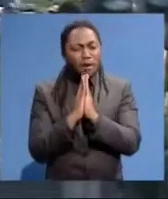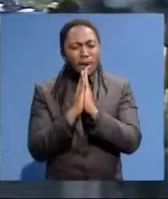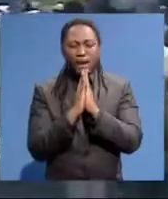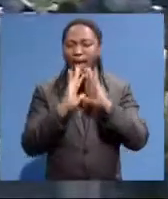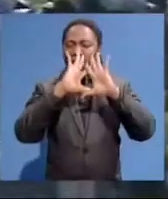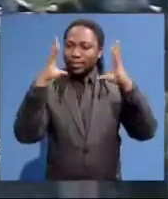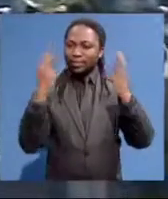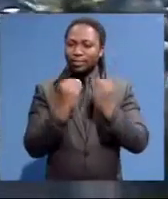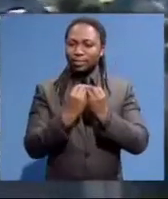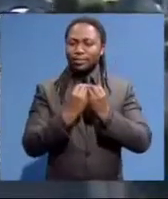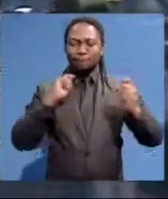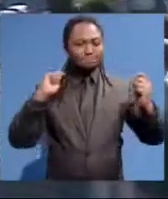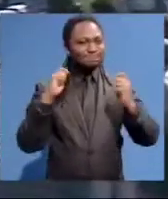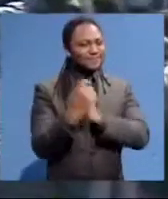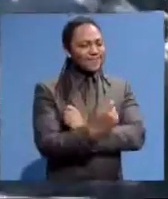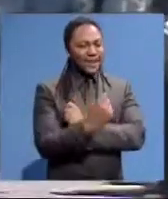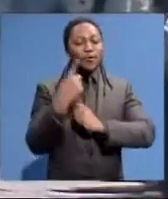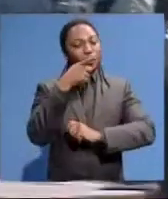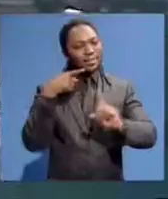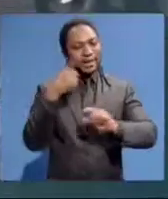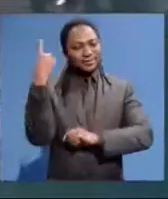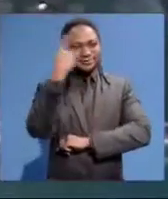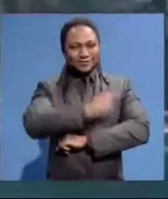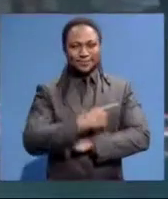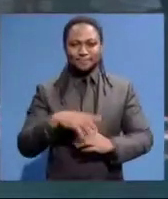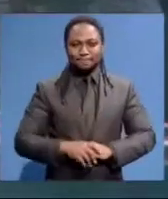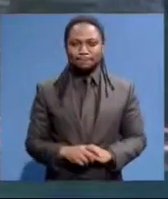true on that monumental day. Rob,